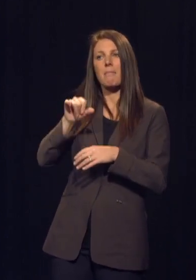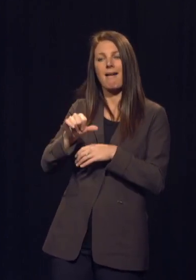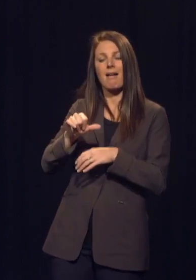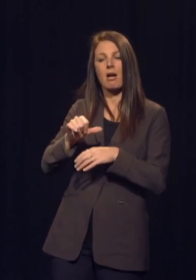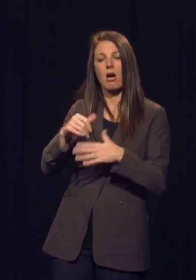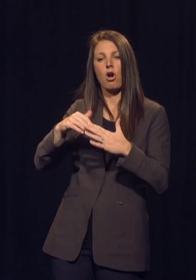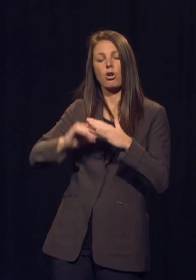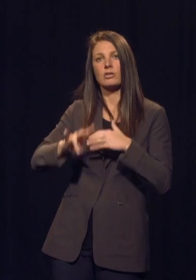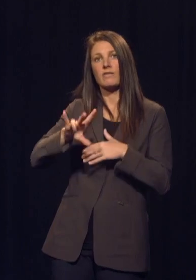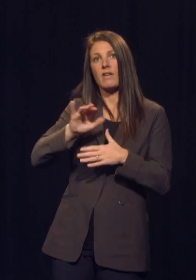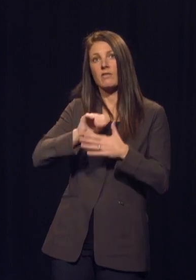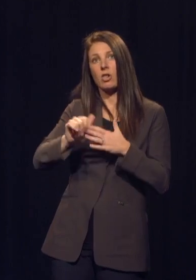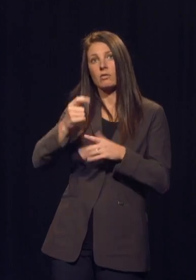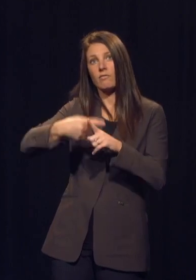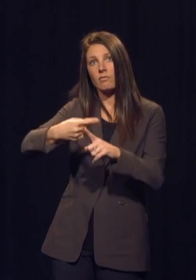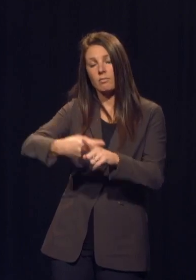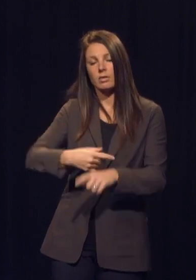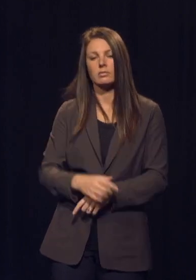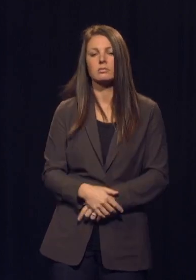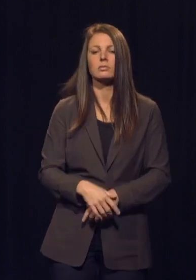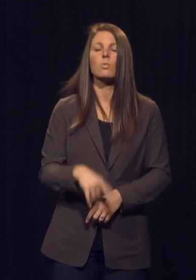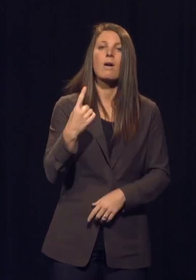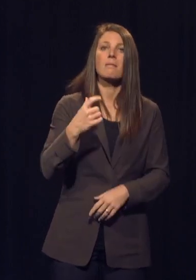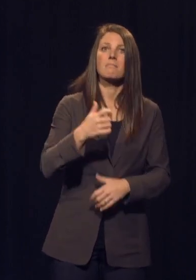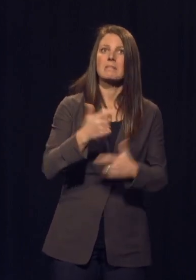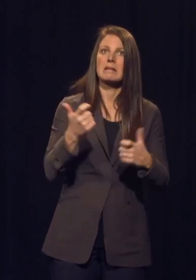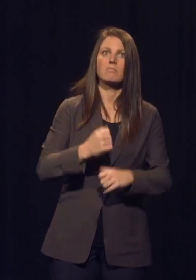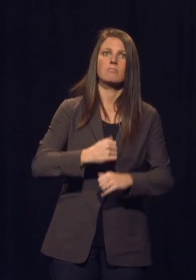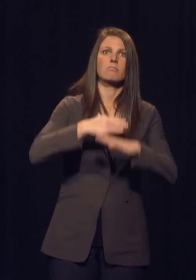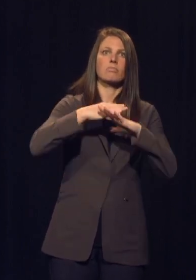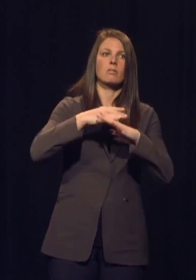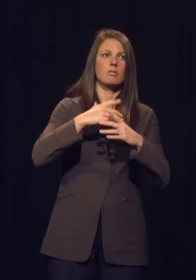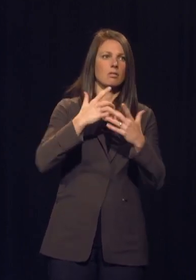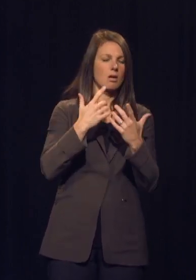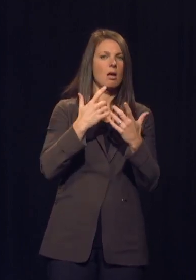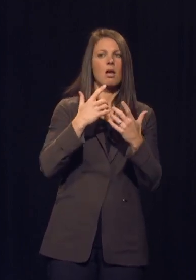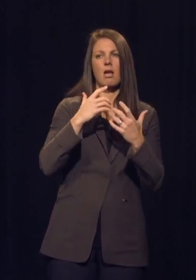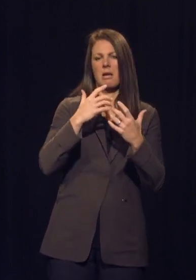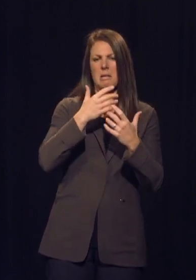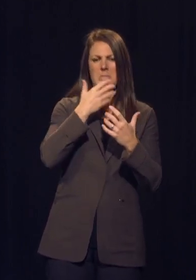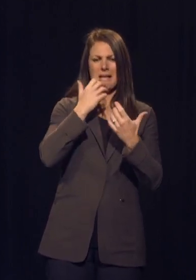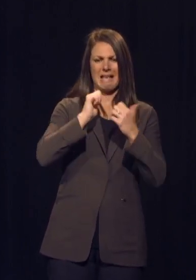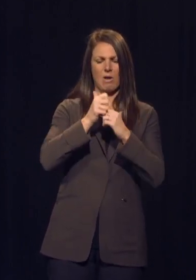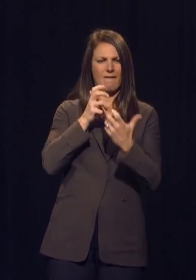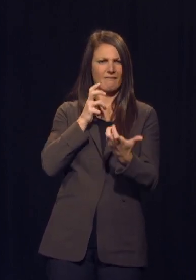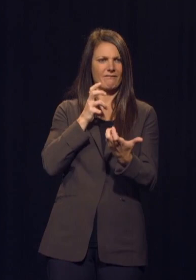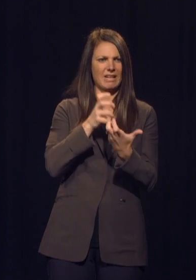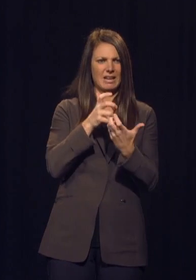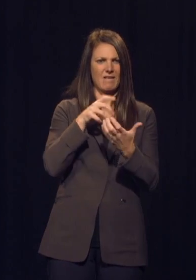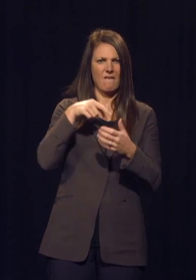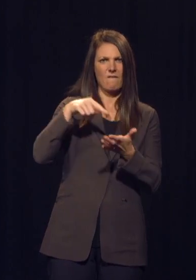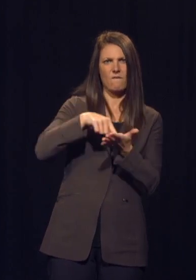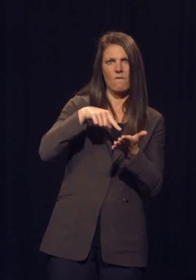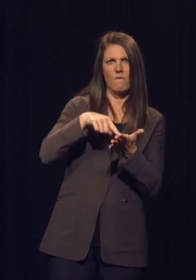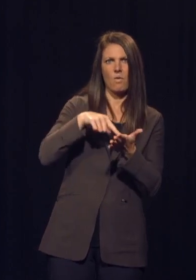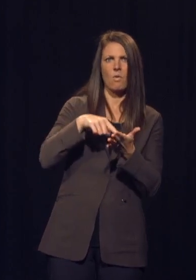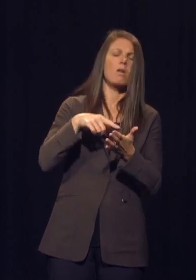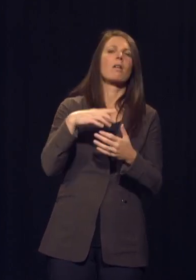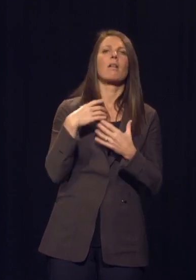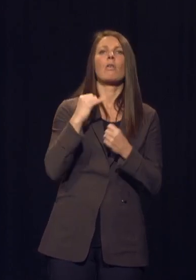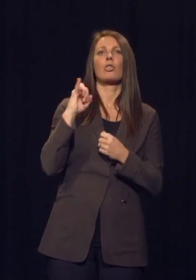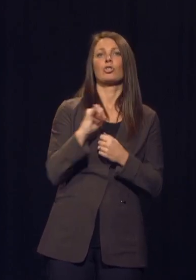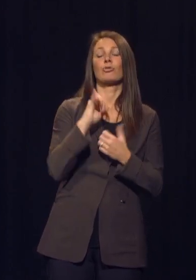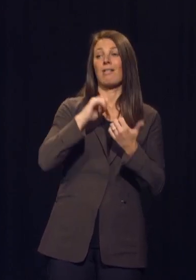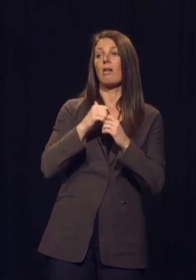One of the largest barriers to getting and keeping health coverage is finding a way to fit it into your budget. Through Pennie, no one has to